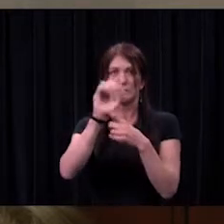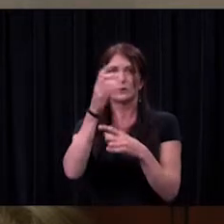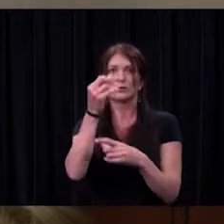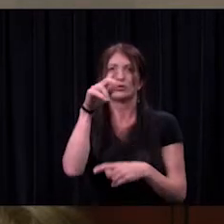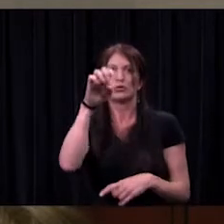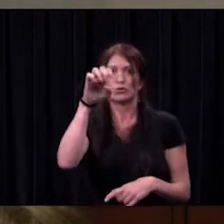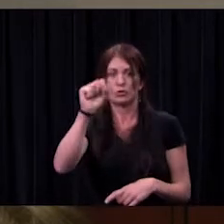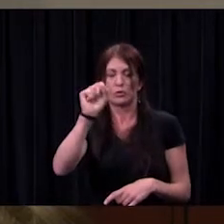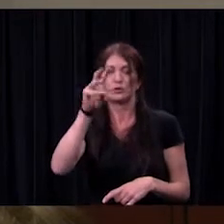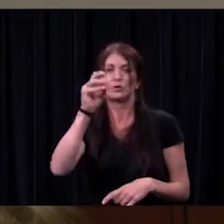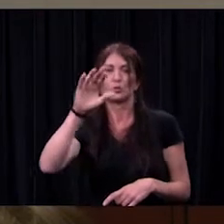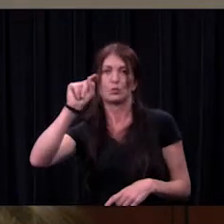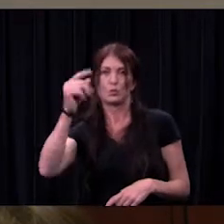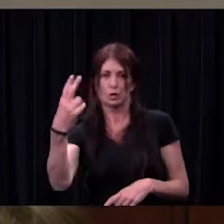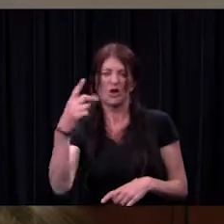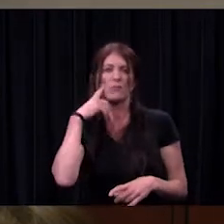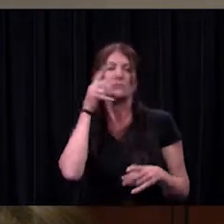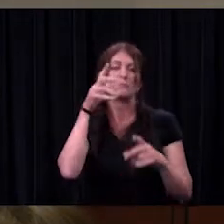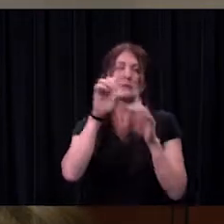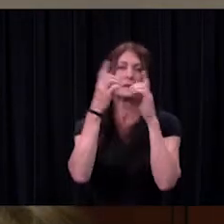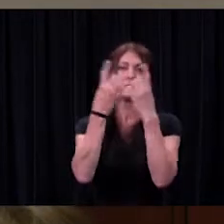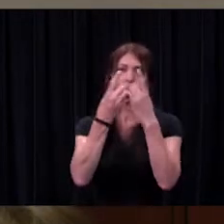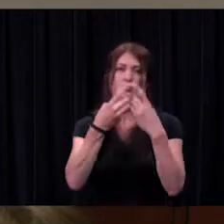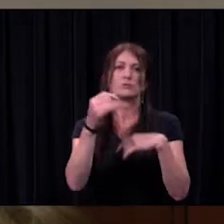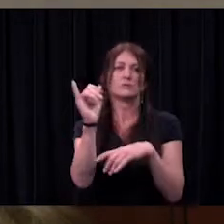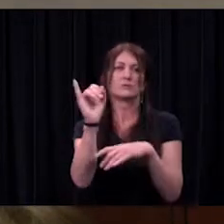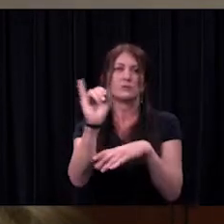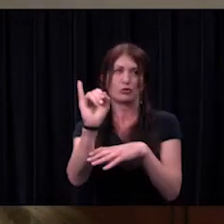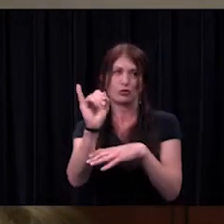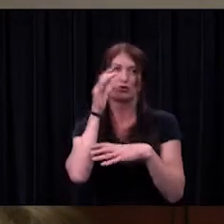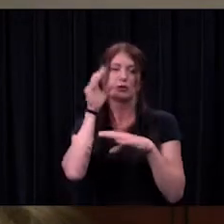insurance advisor. Also have Mr. Ed Reasoner with